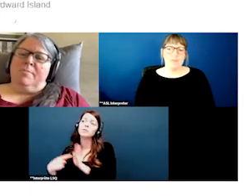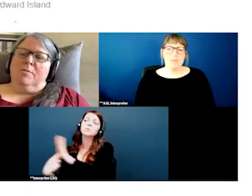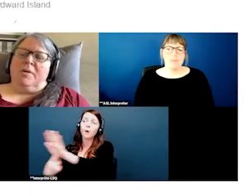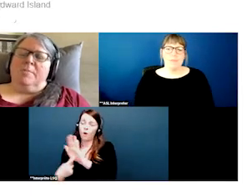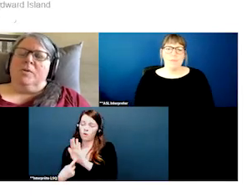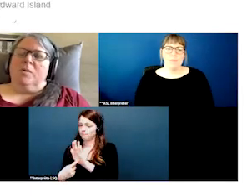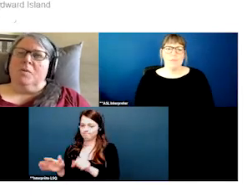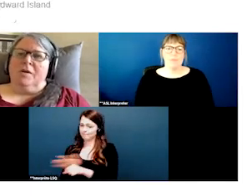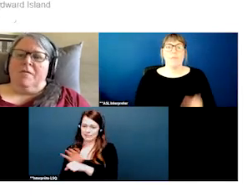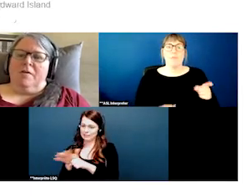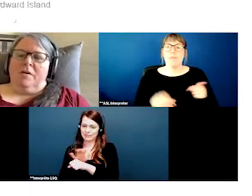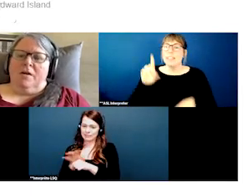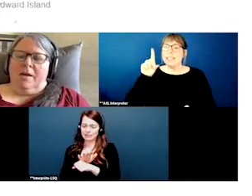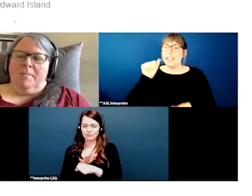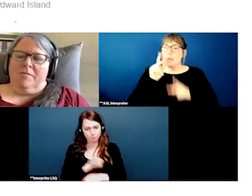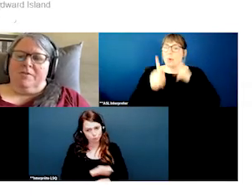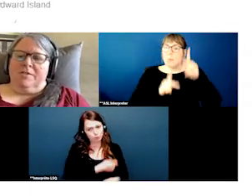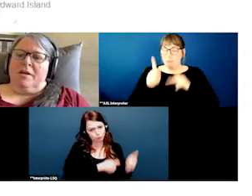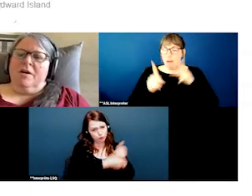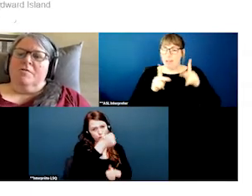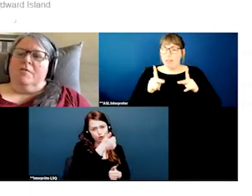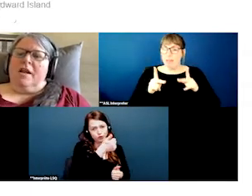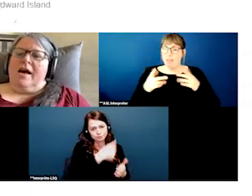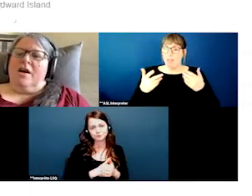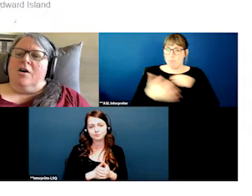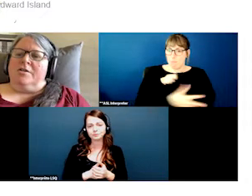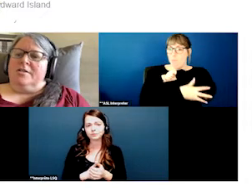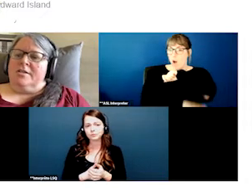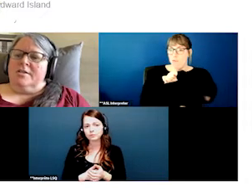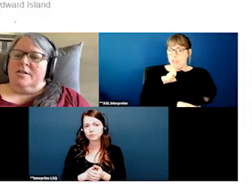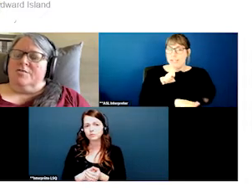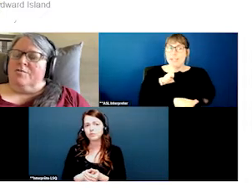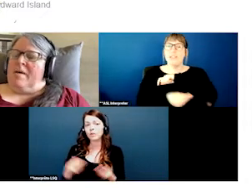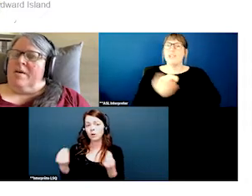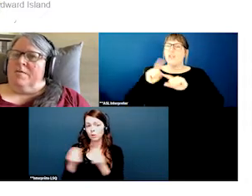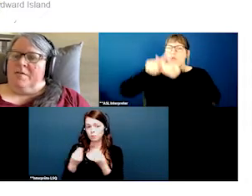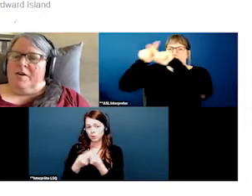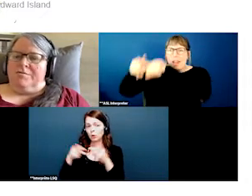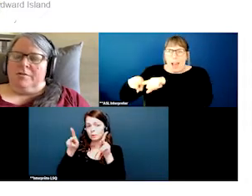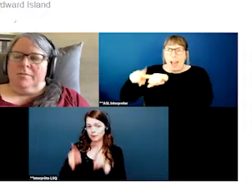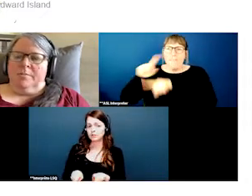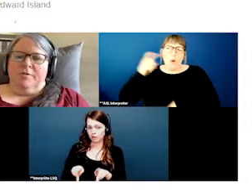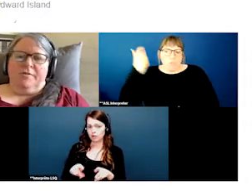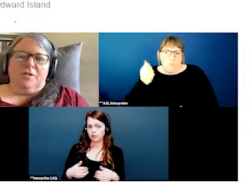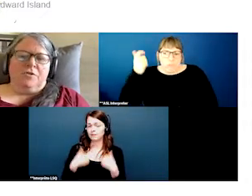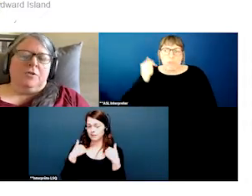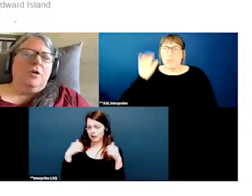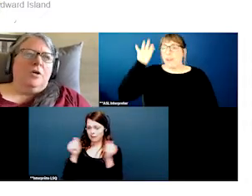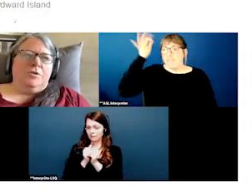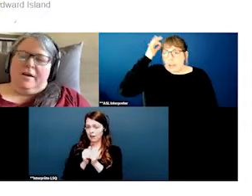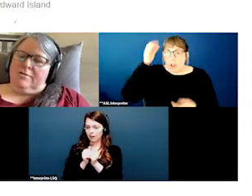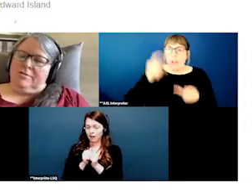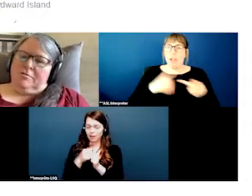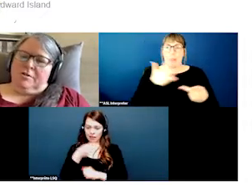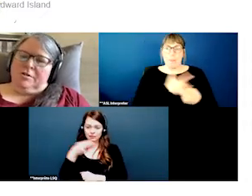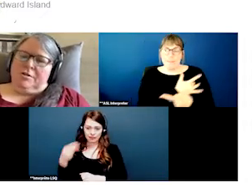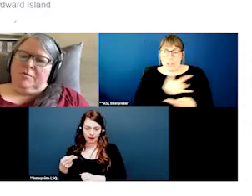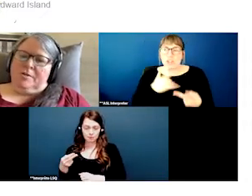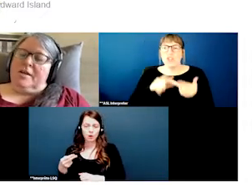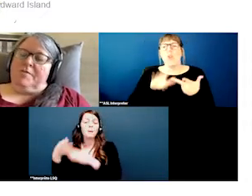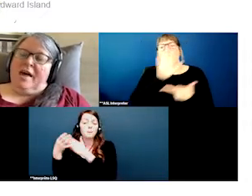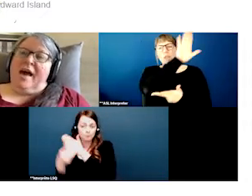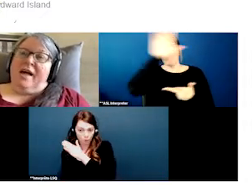Most disabled people who live in poverty rely on assistance from either federal, provincial, or